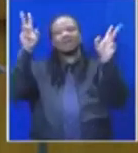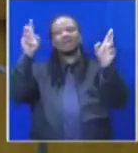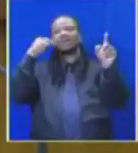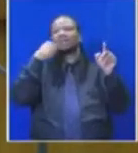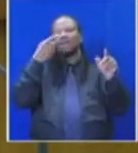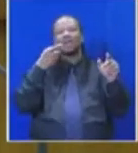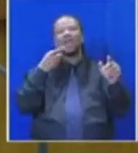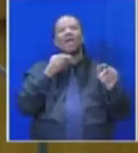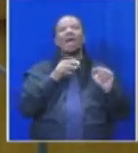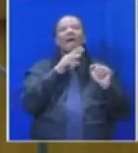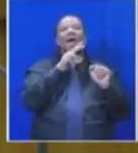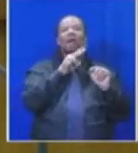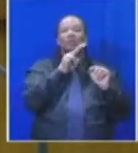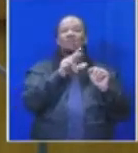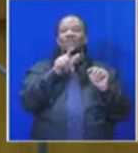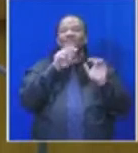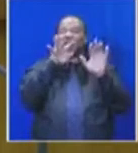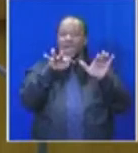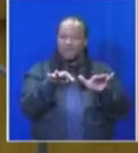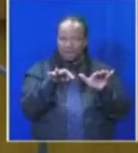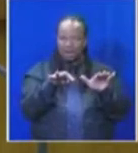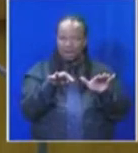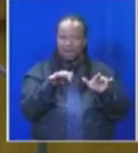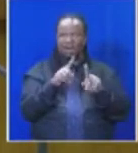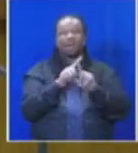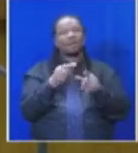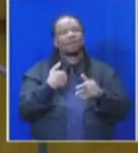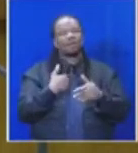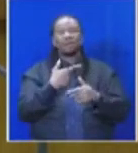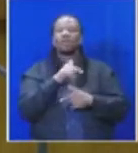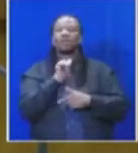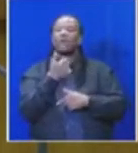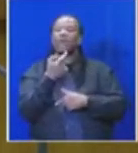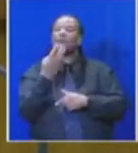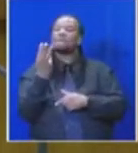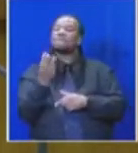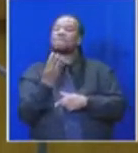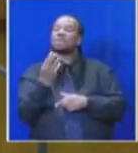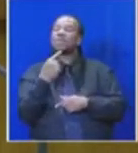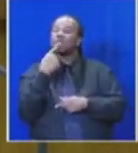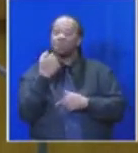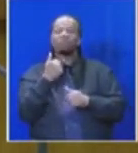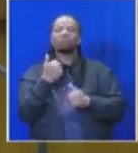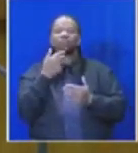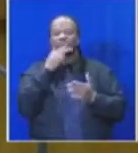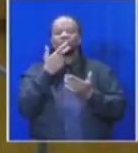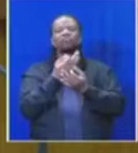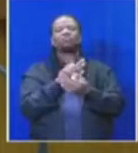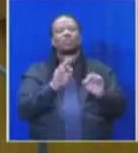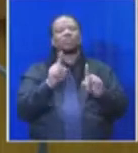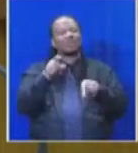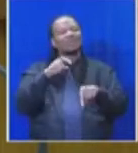April 27, 5 years ago, we knew that nothing could stop the people's declaration that the time had come to